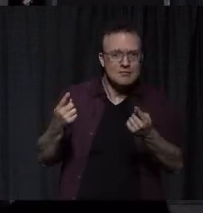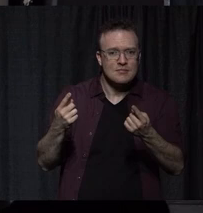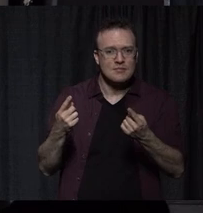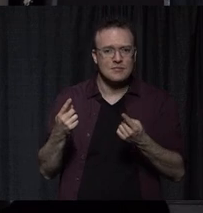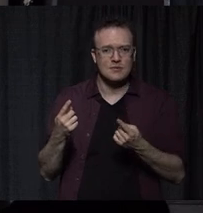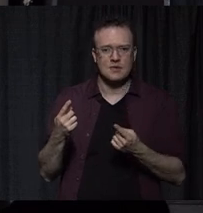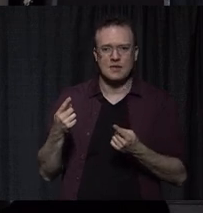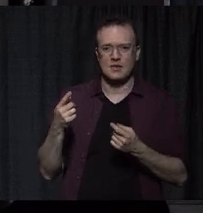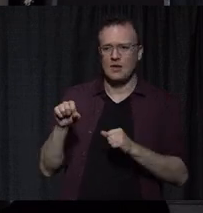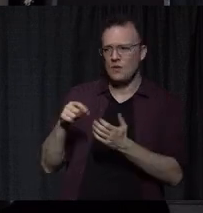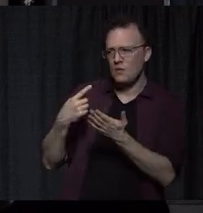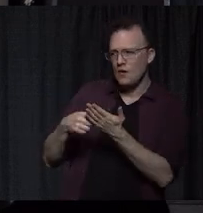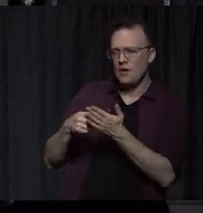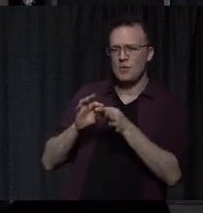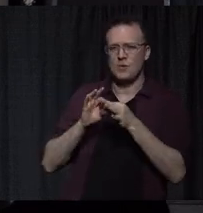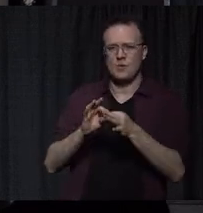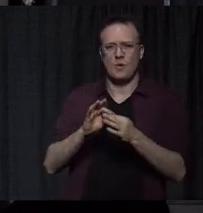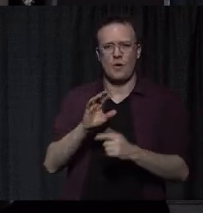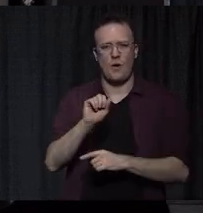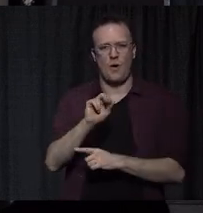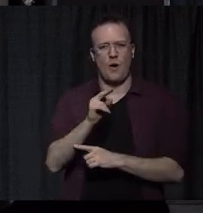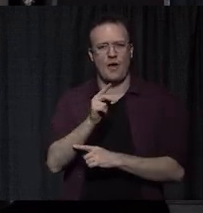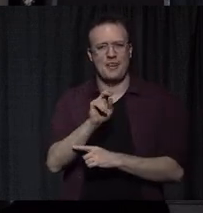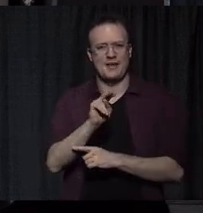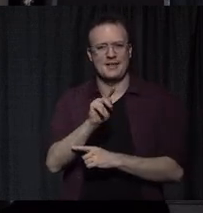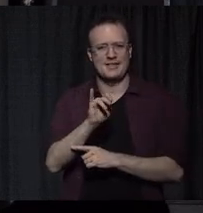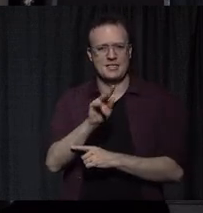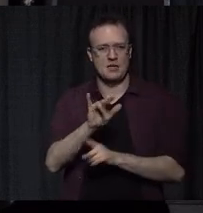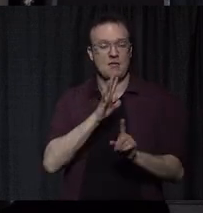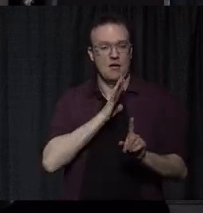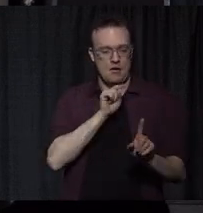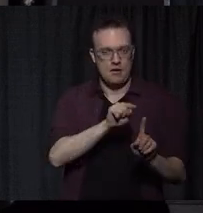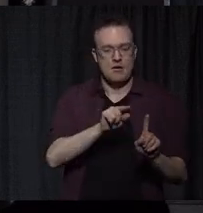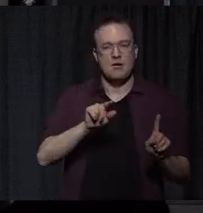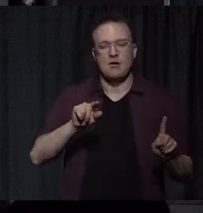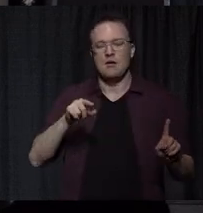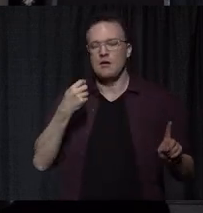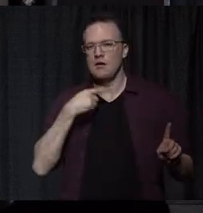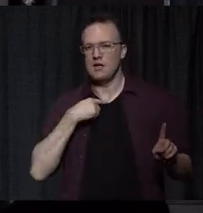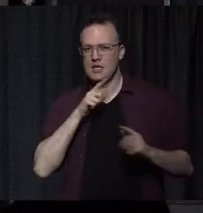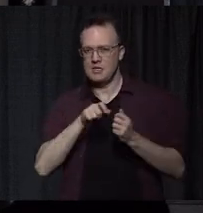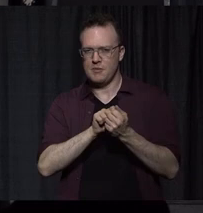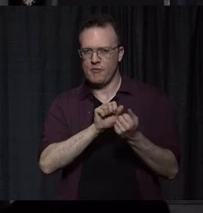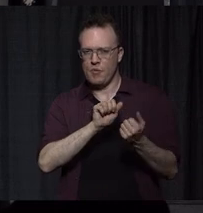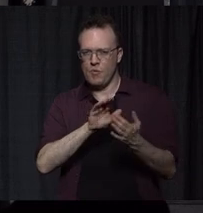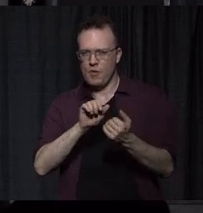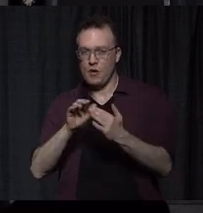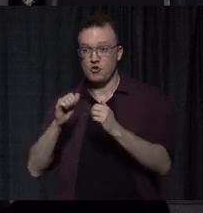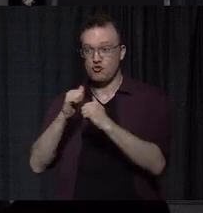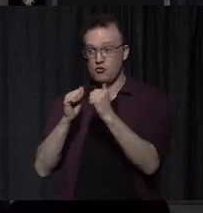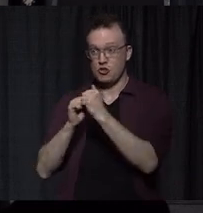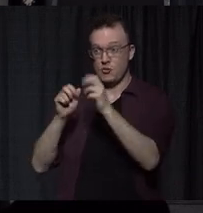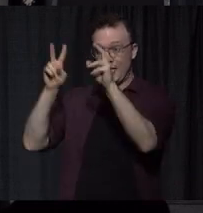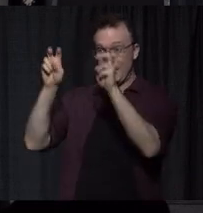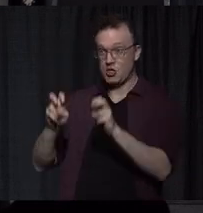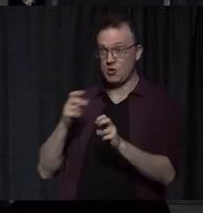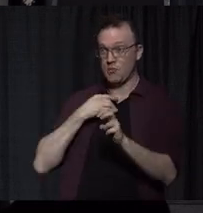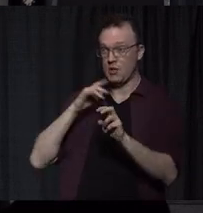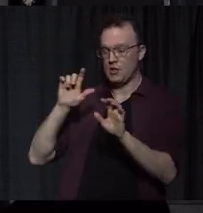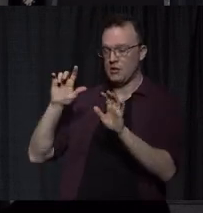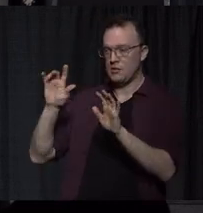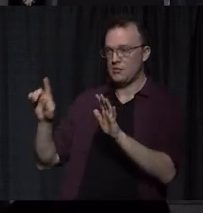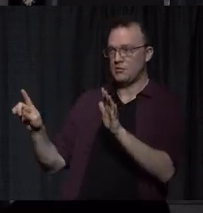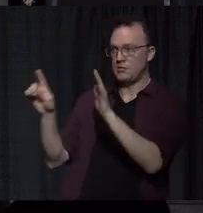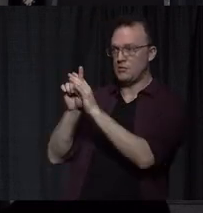speak about authenticity and boldness and confidence and all that jazz, but what are the specific ways that the structural issues that confront